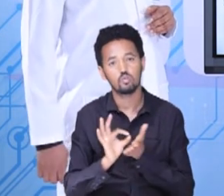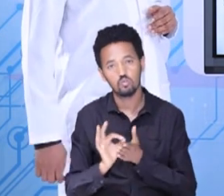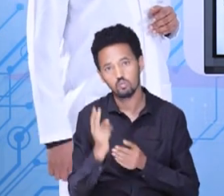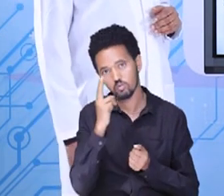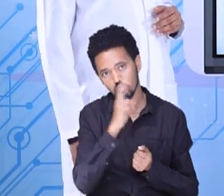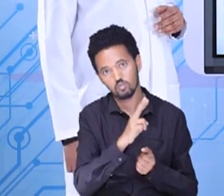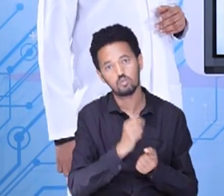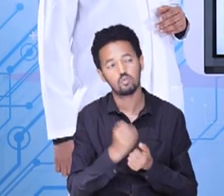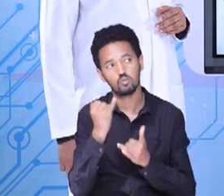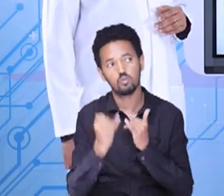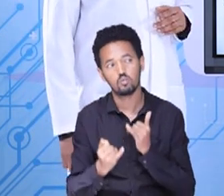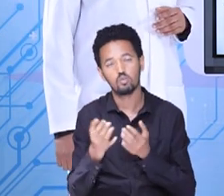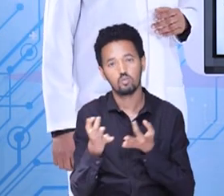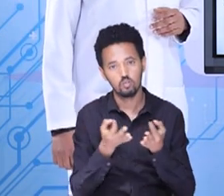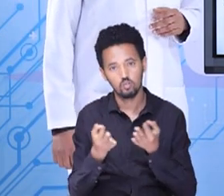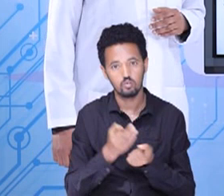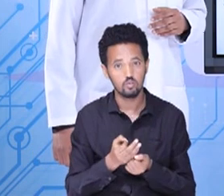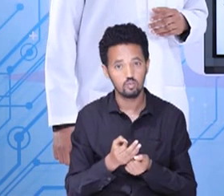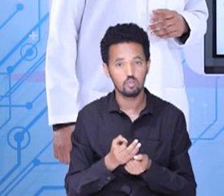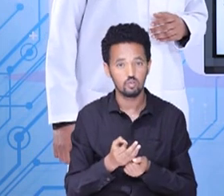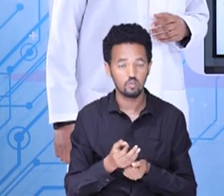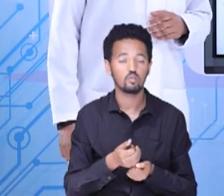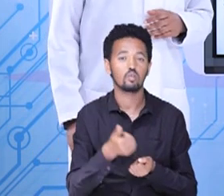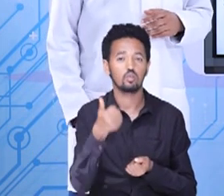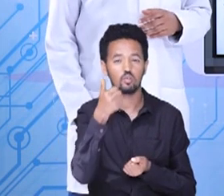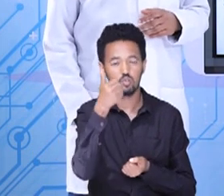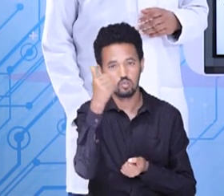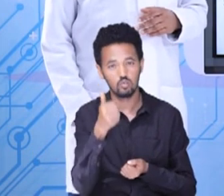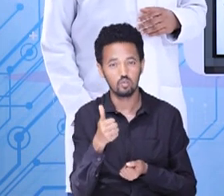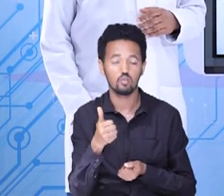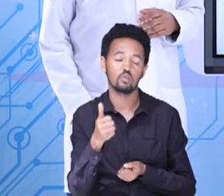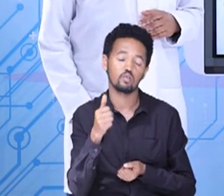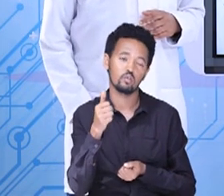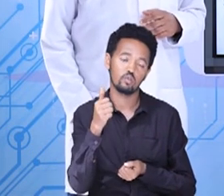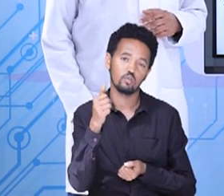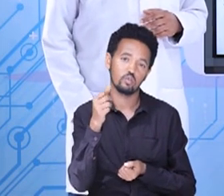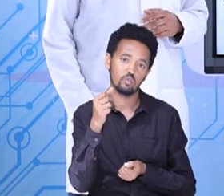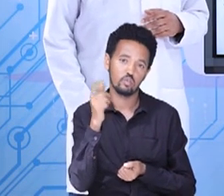respectively. The last one, explain about the Ethio-Eritrean Federation and